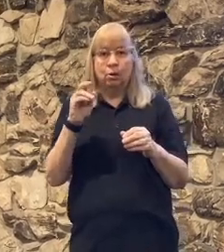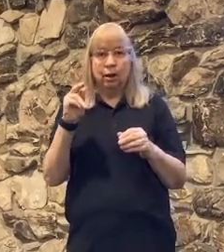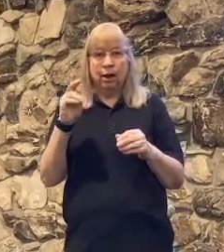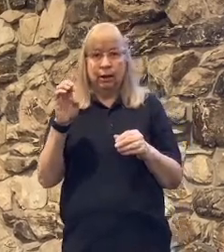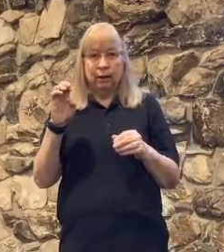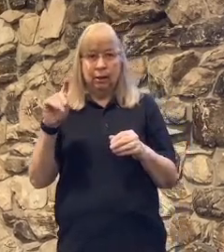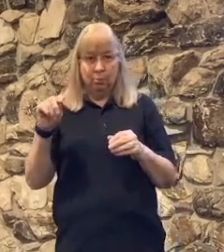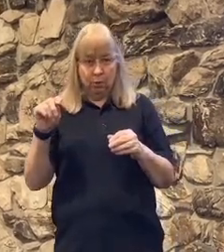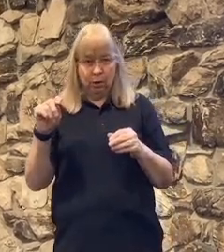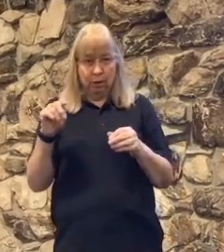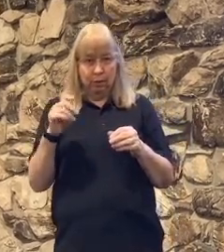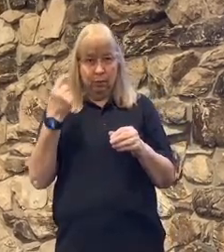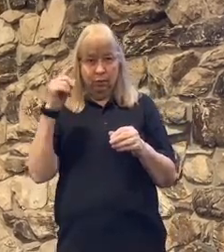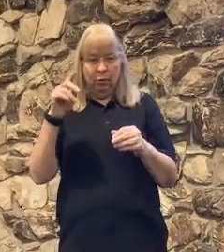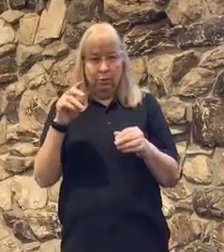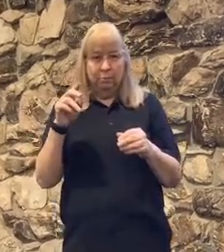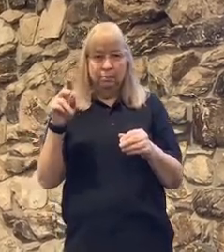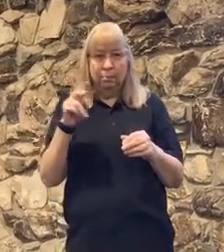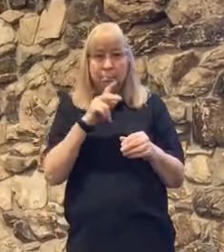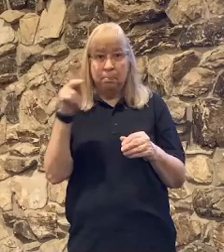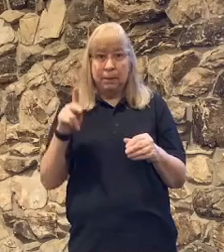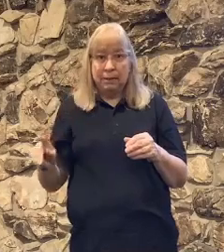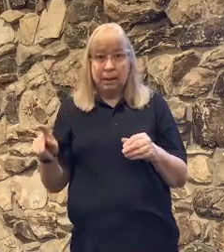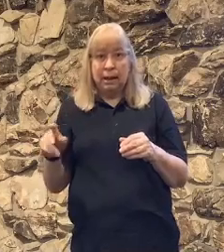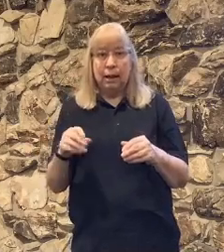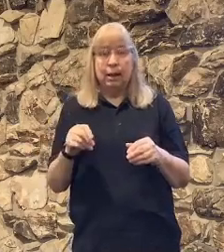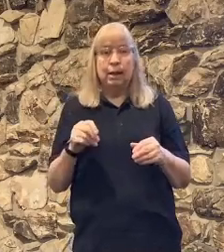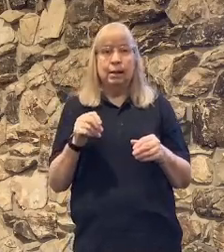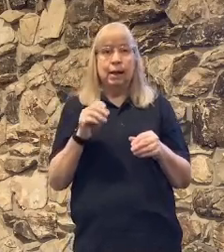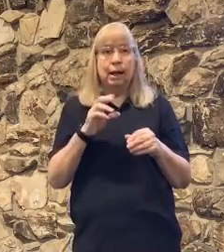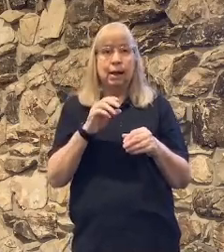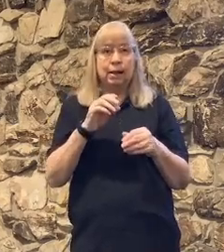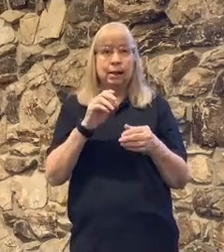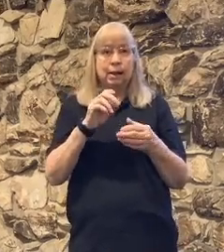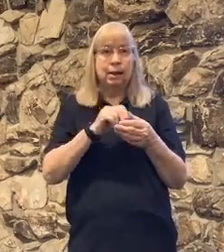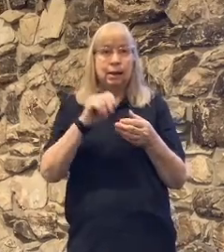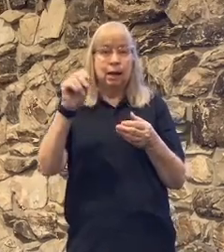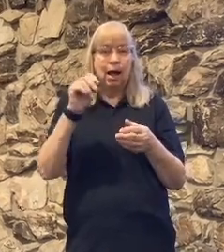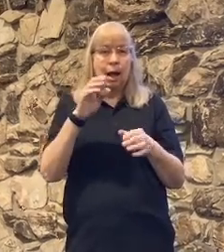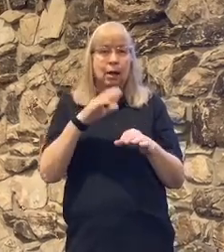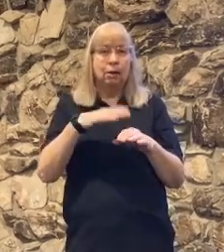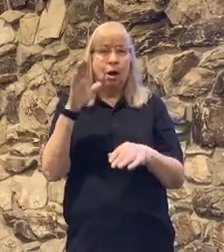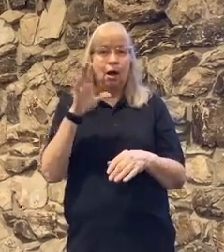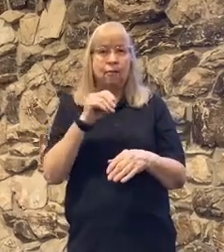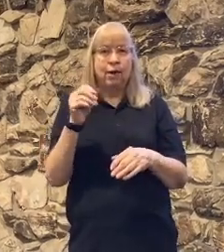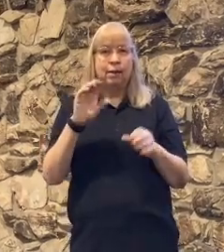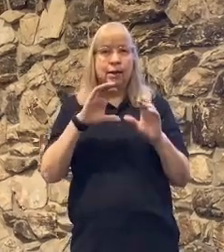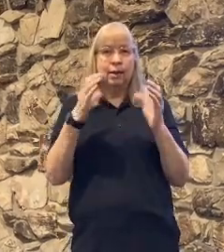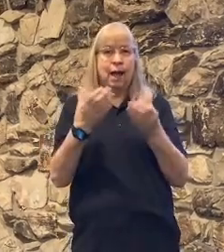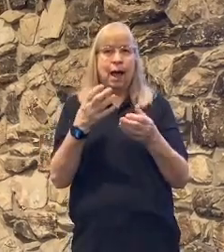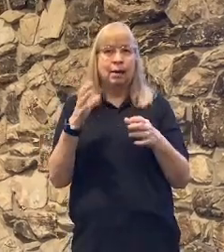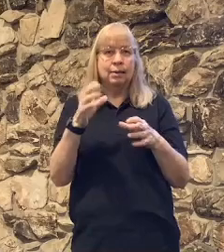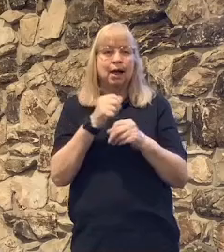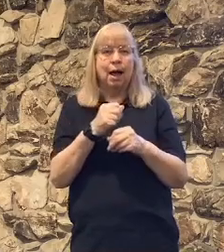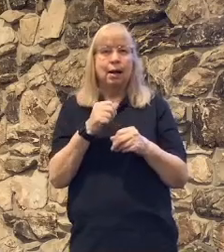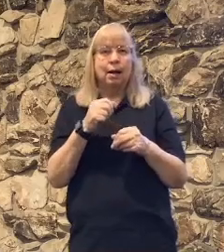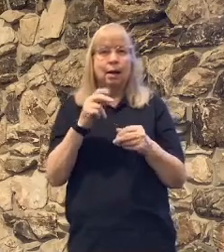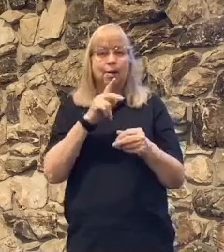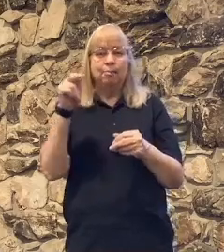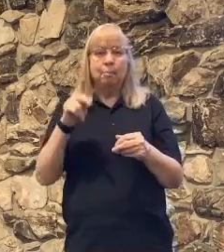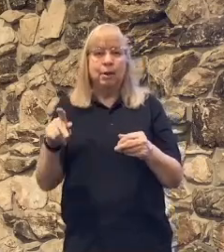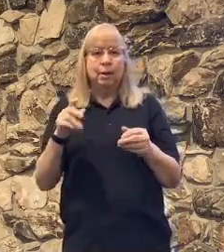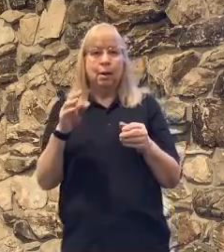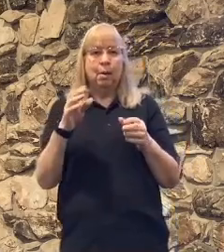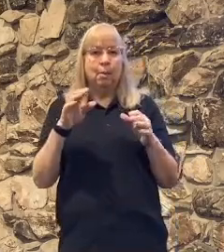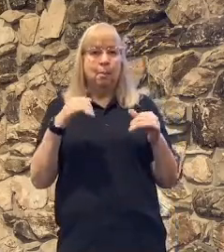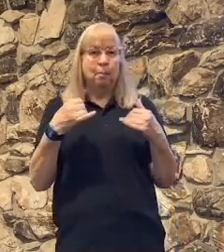with your parents, they had to sign off on them, and then if everybody brought them, then the class got a pizza party. Well, the